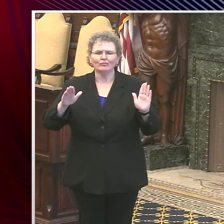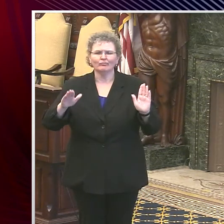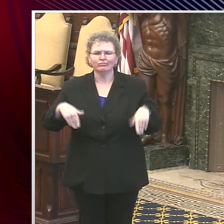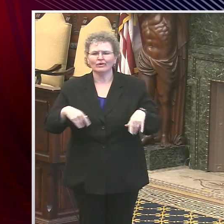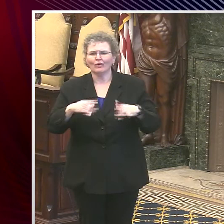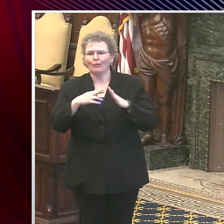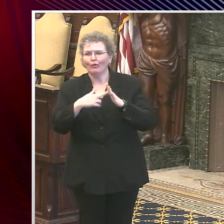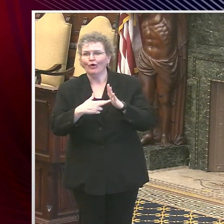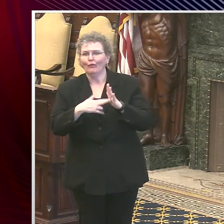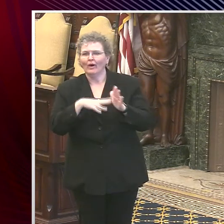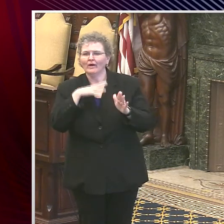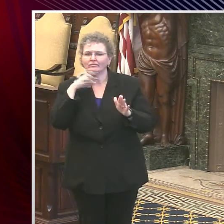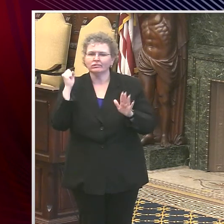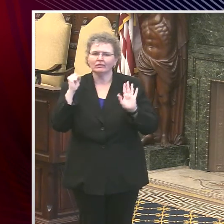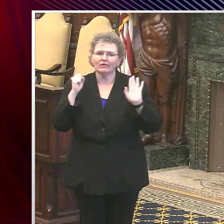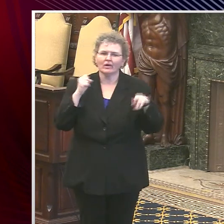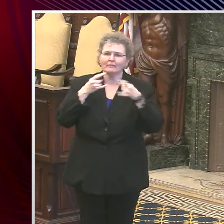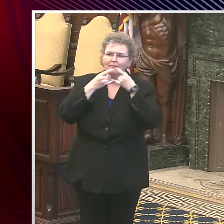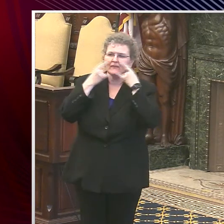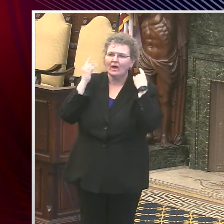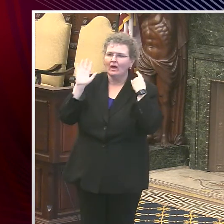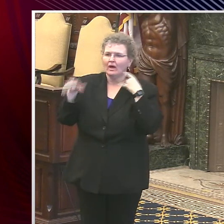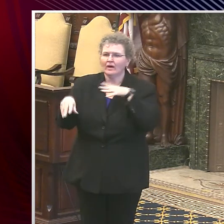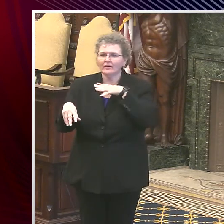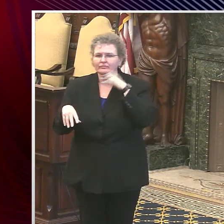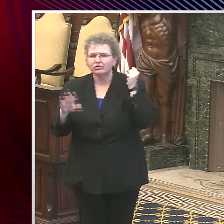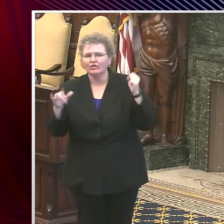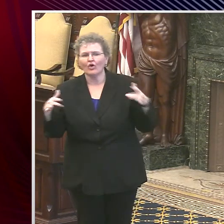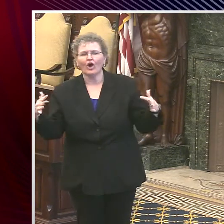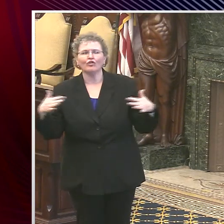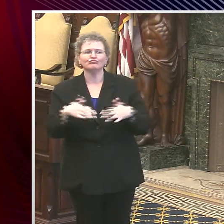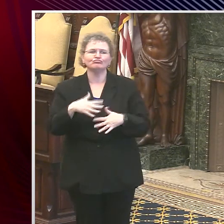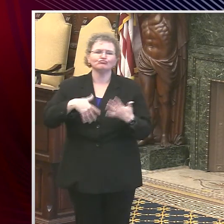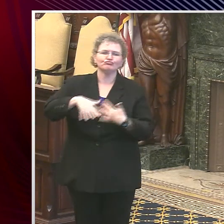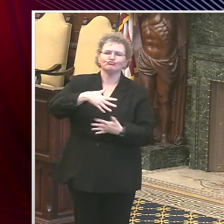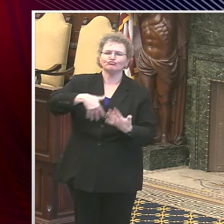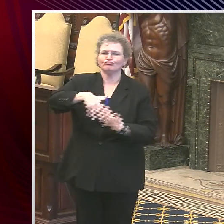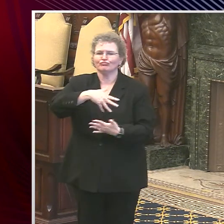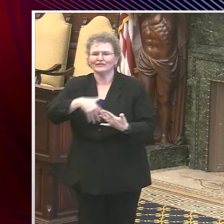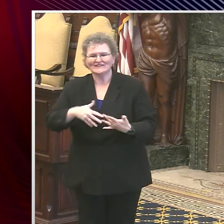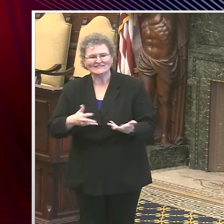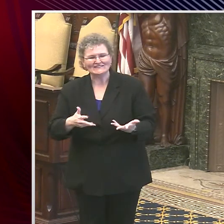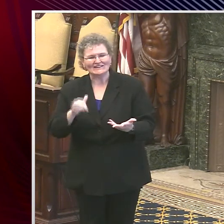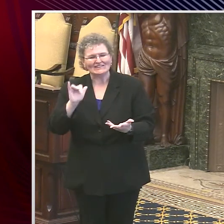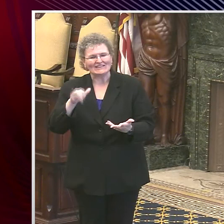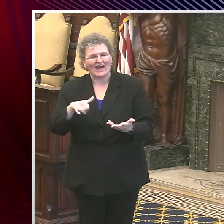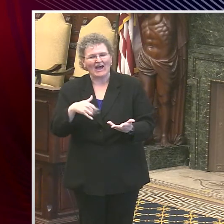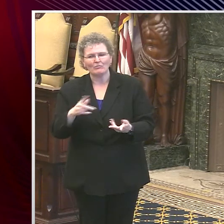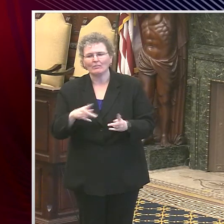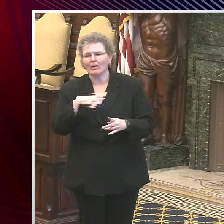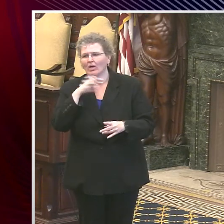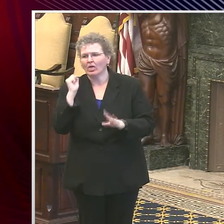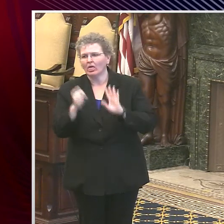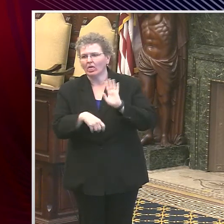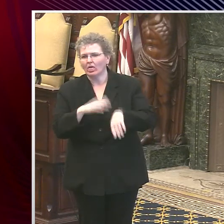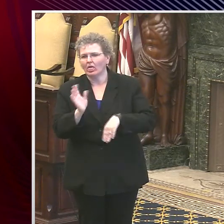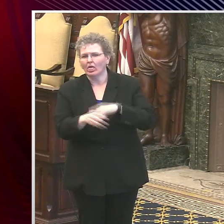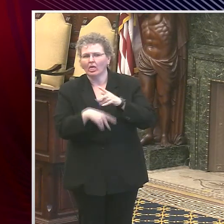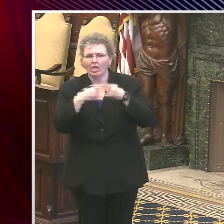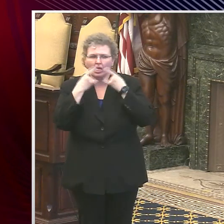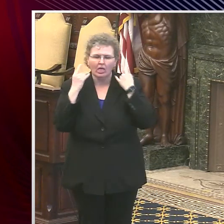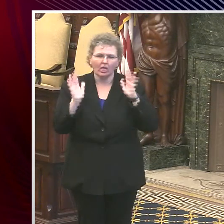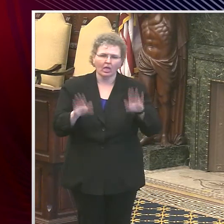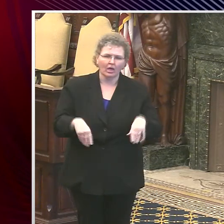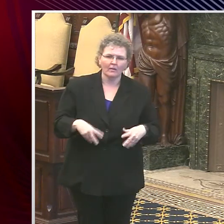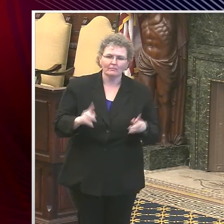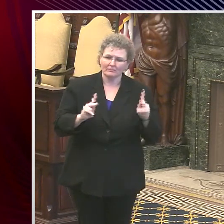likely to use masks or more likely to get together with people indoors not wearing masks. And I'm worried that people are just